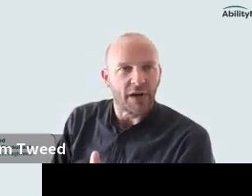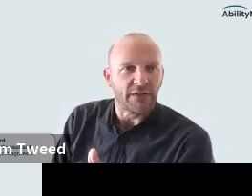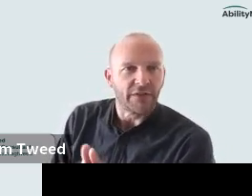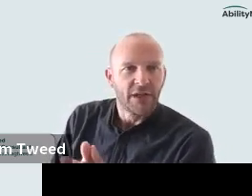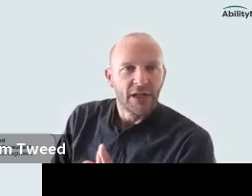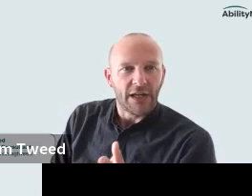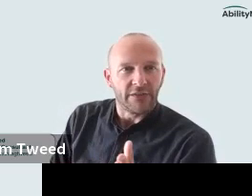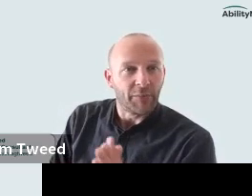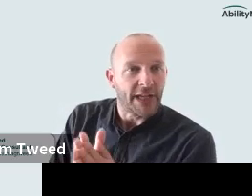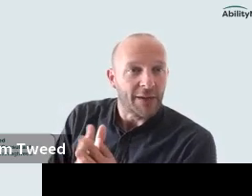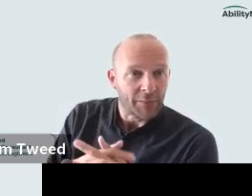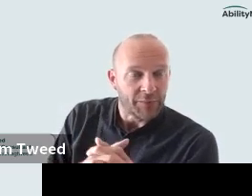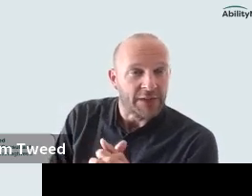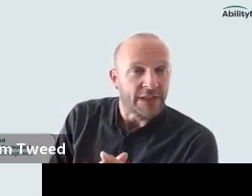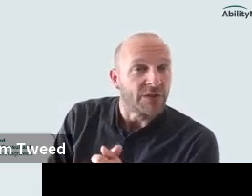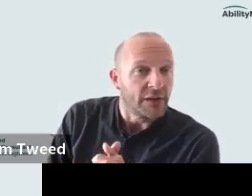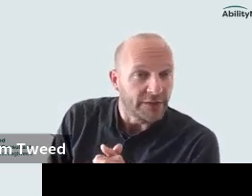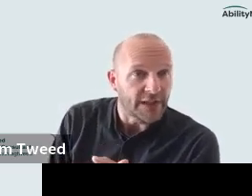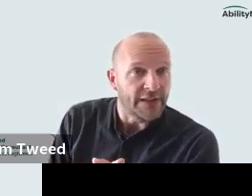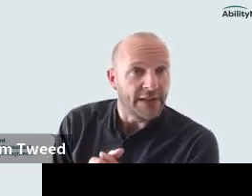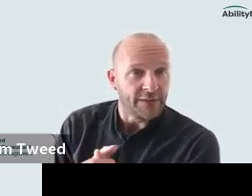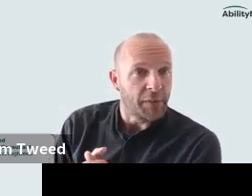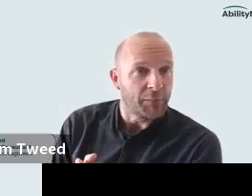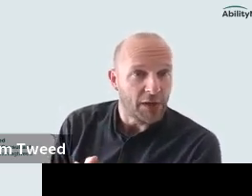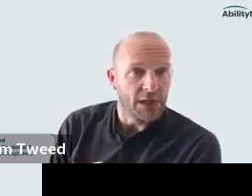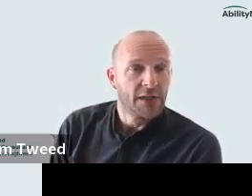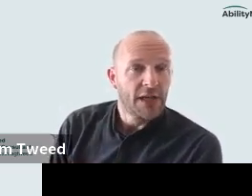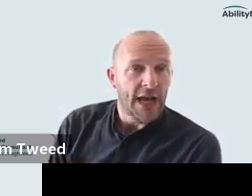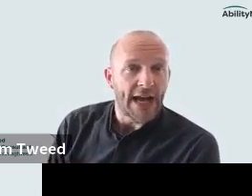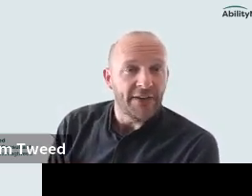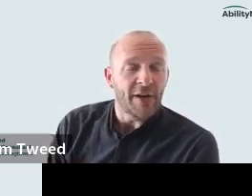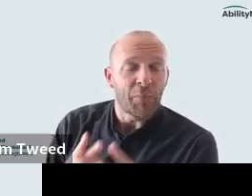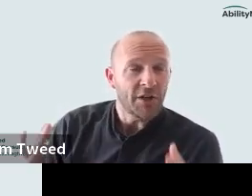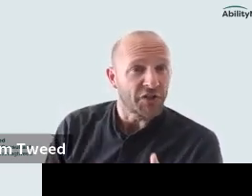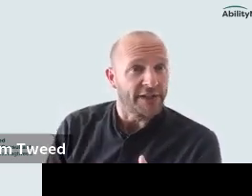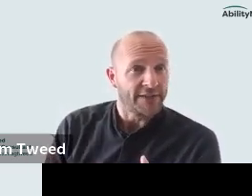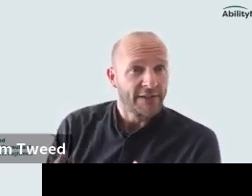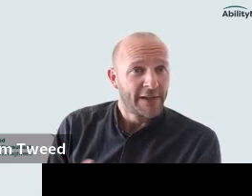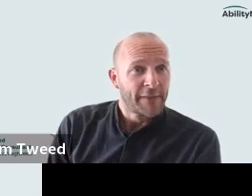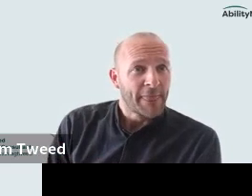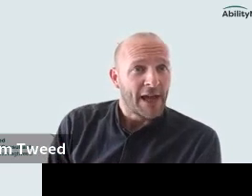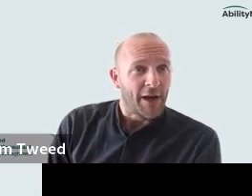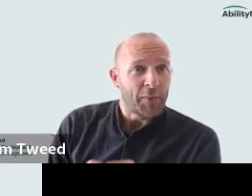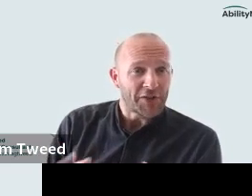manic depressive. And somebody came up to me and said, you can't say that, it's bipolar. And I apologized.